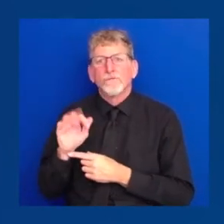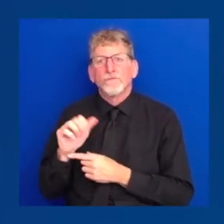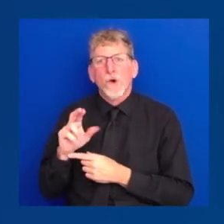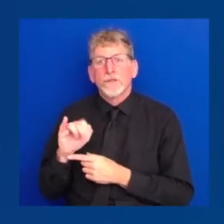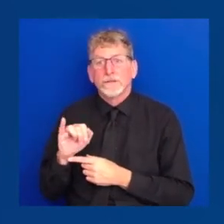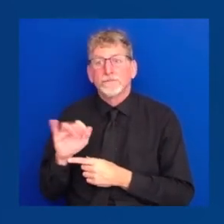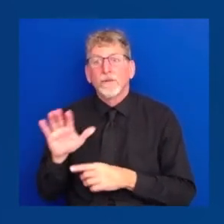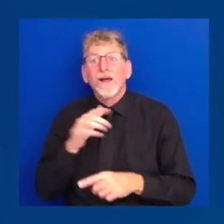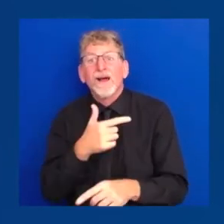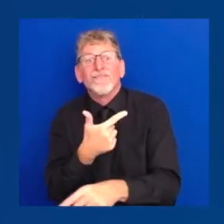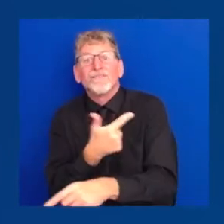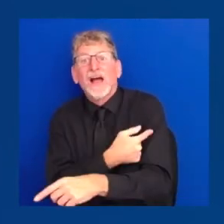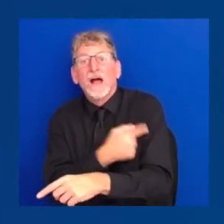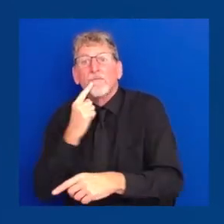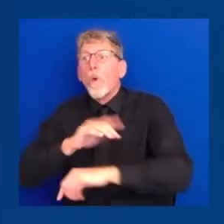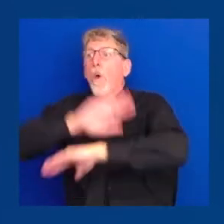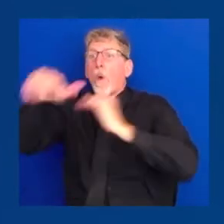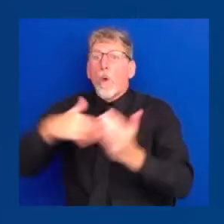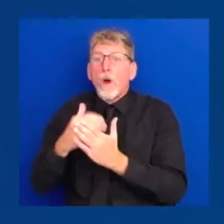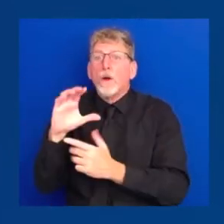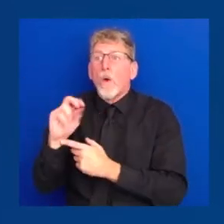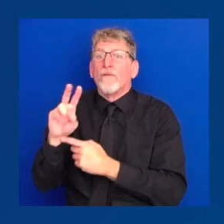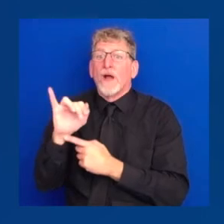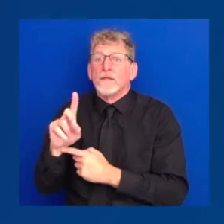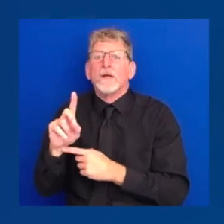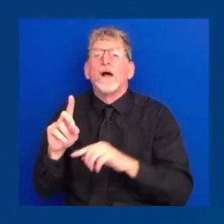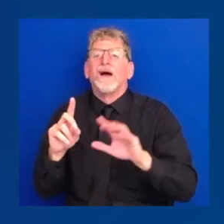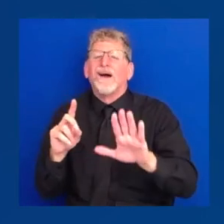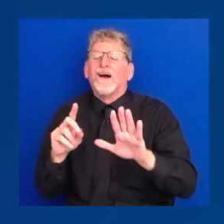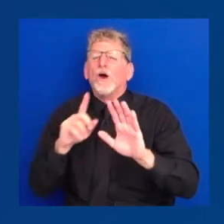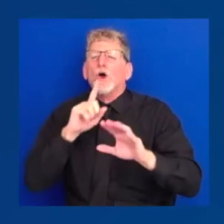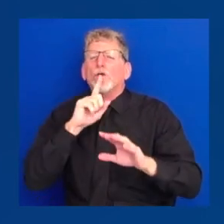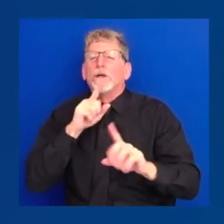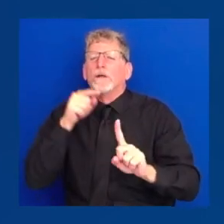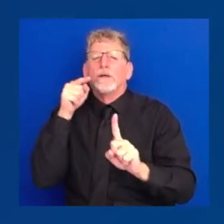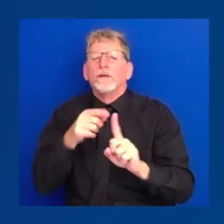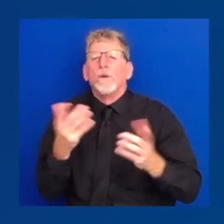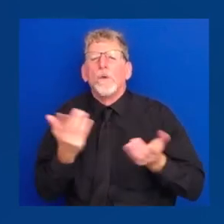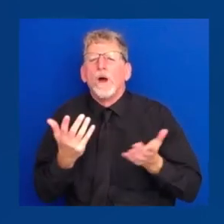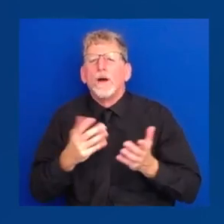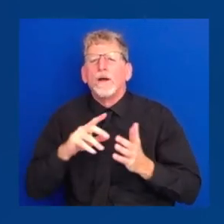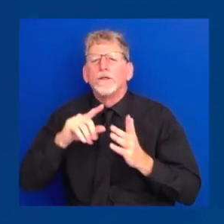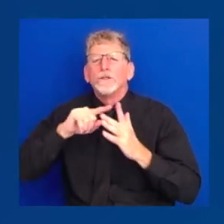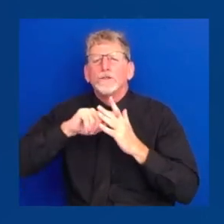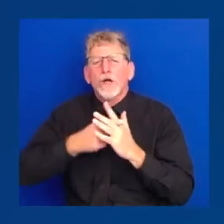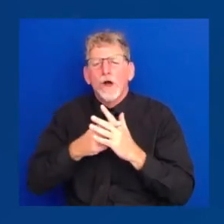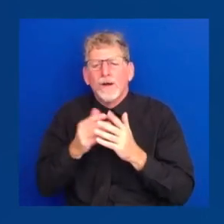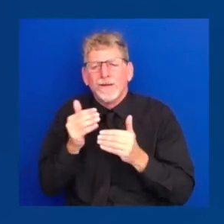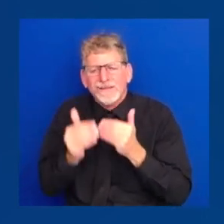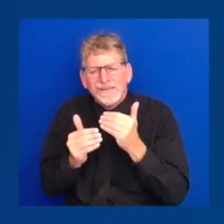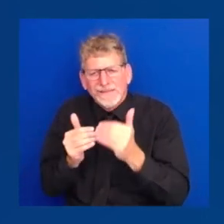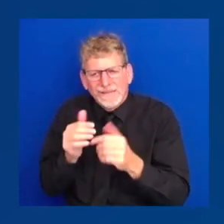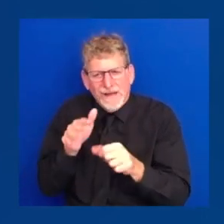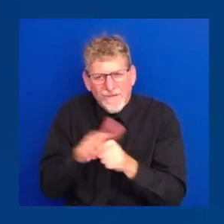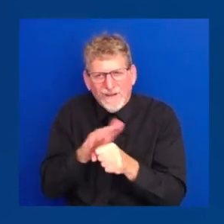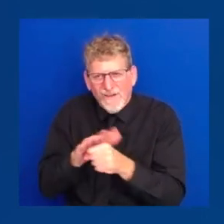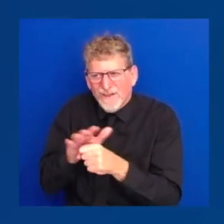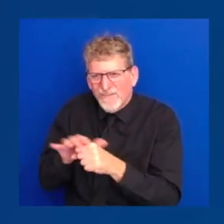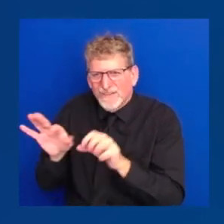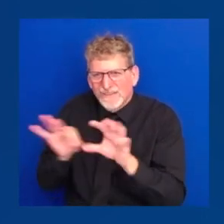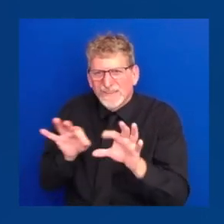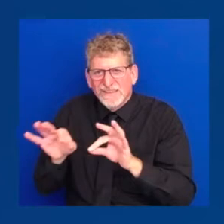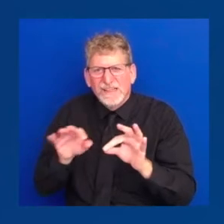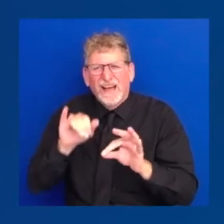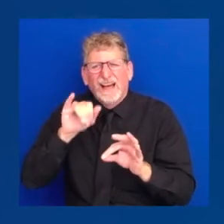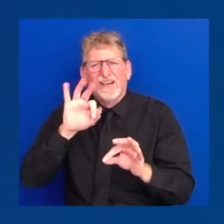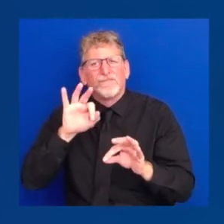incremental process. So if you look at the entire phylogenetic tree of coronaviruses, there are many, many coronaviruses, some